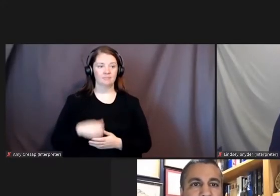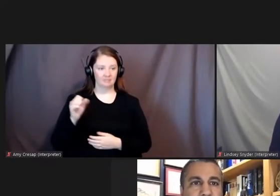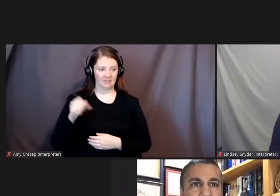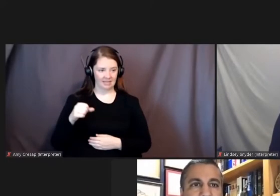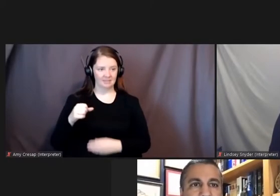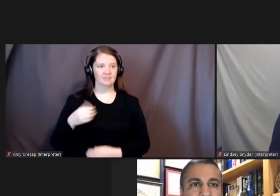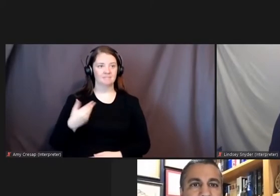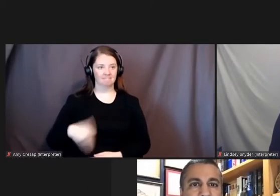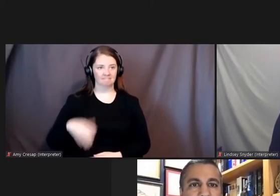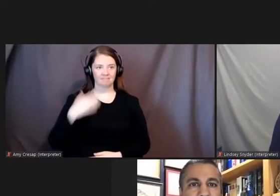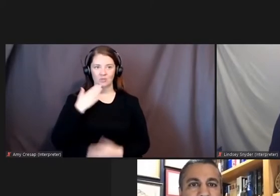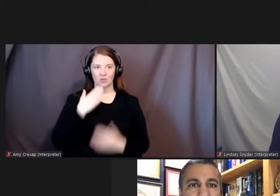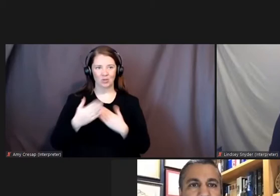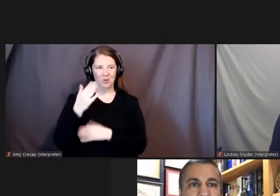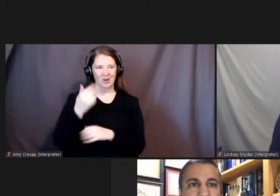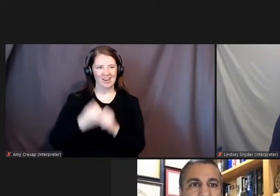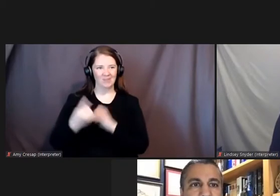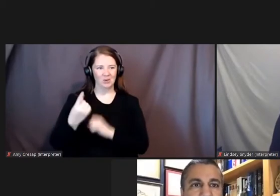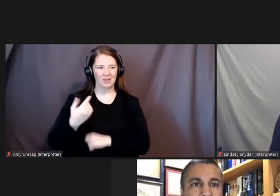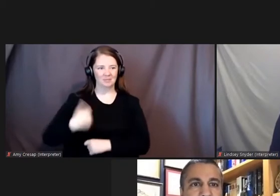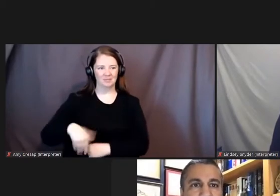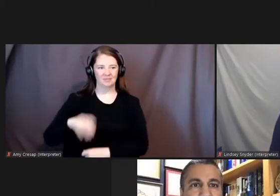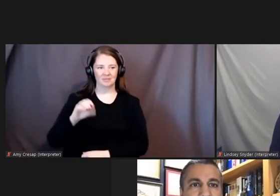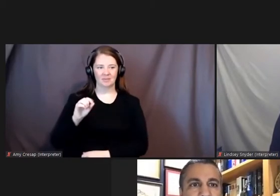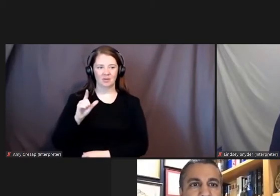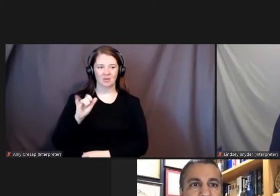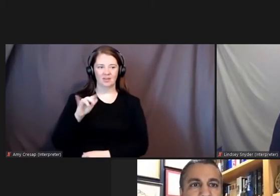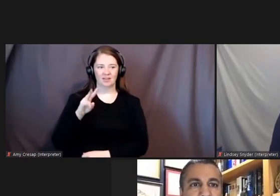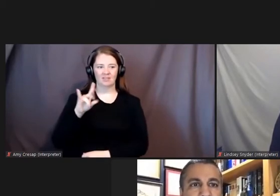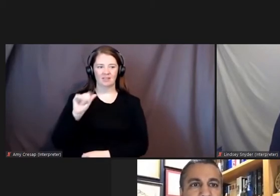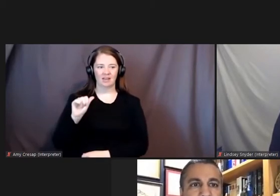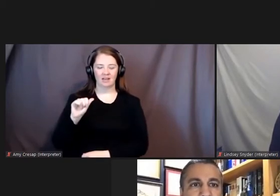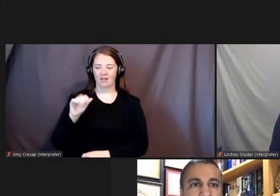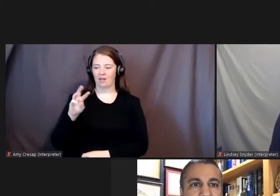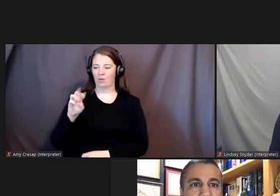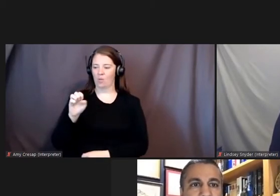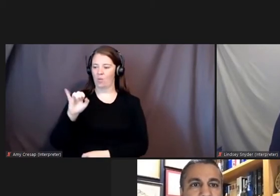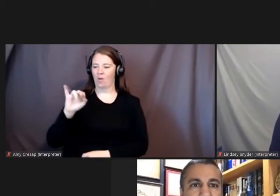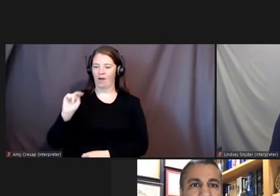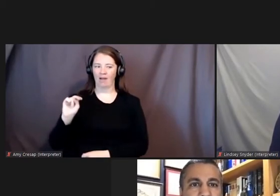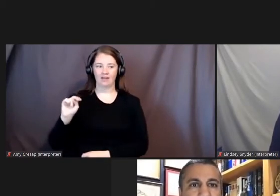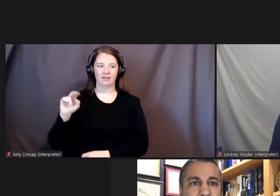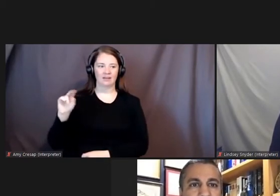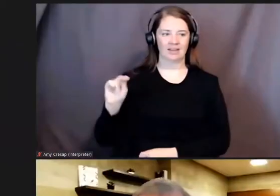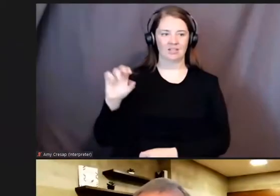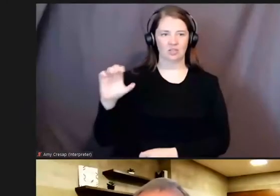Yes. Good morning, everyone. Olivia Wine, National Consumer Law Center.